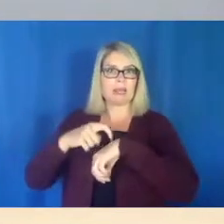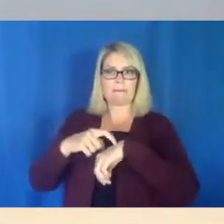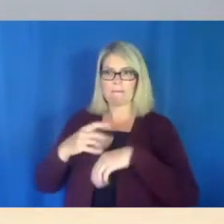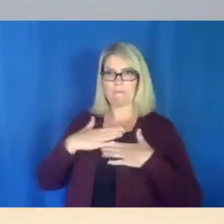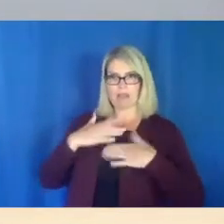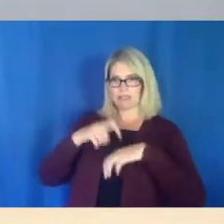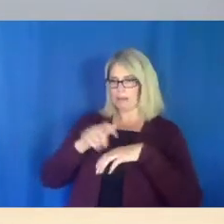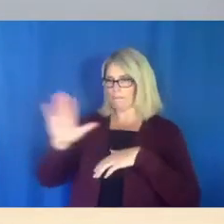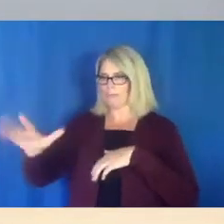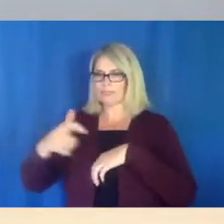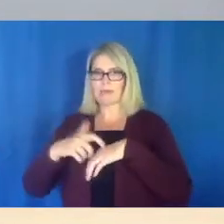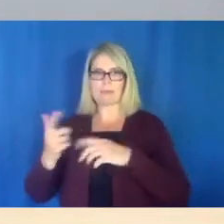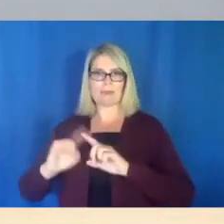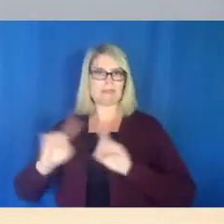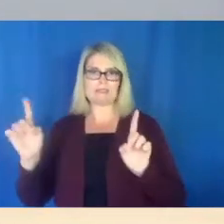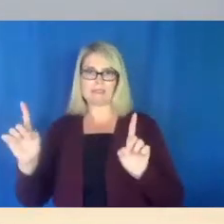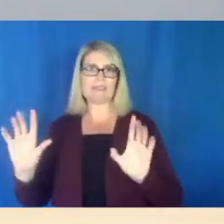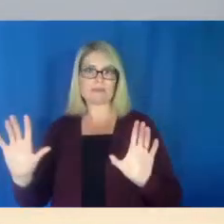we're certainly